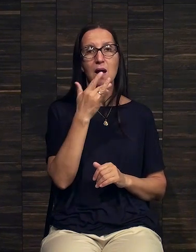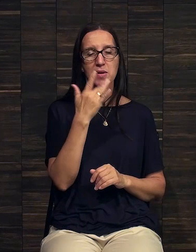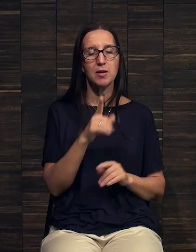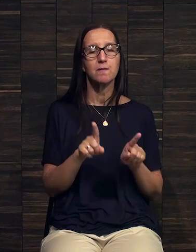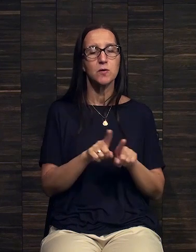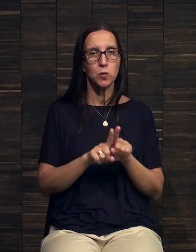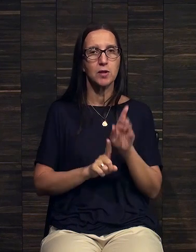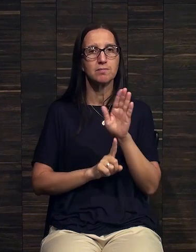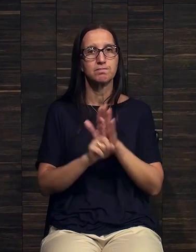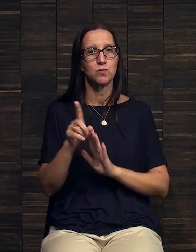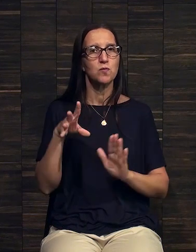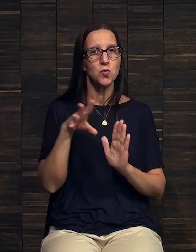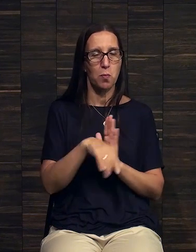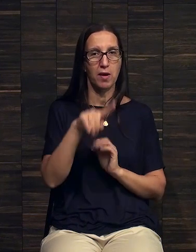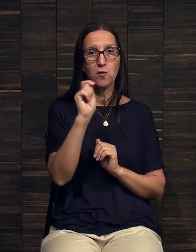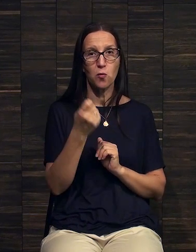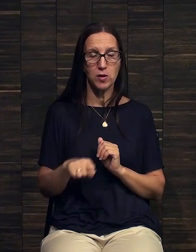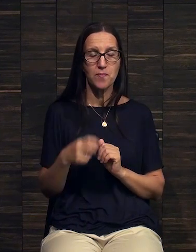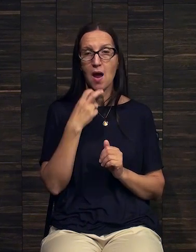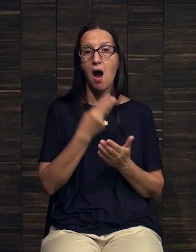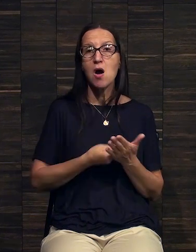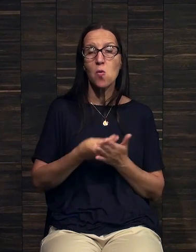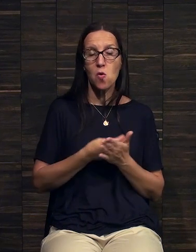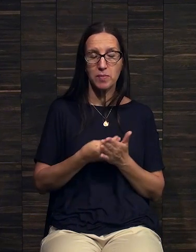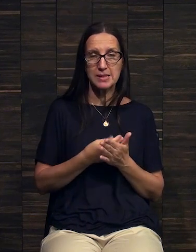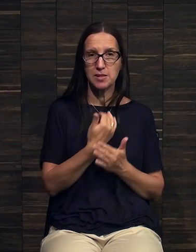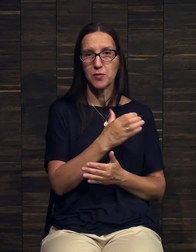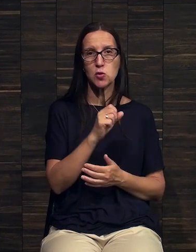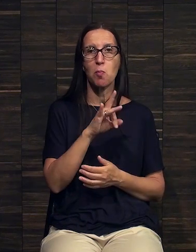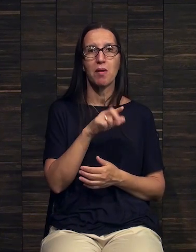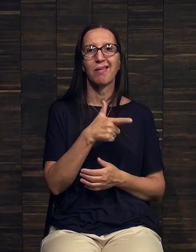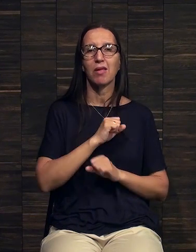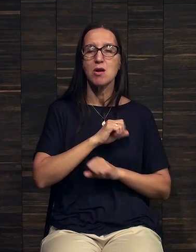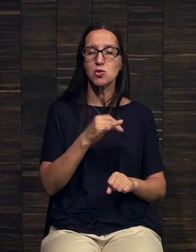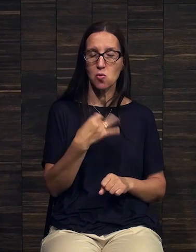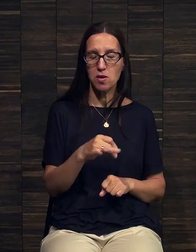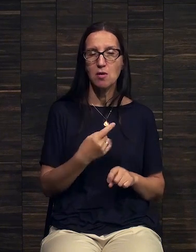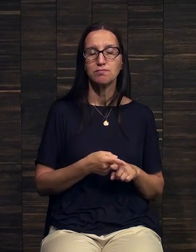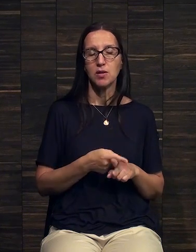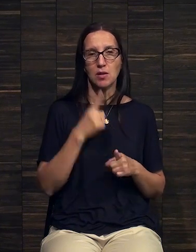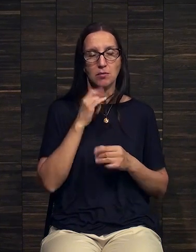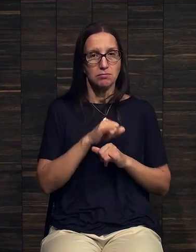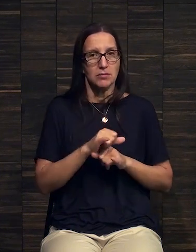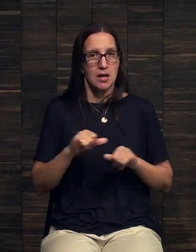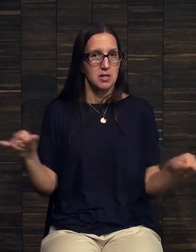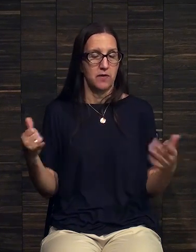1941, and the United States gets into war, and the superhero comics, there